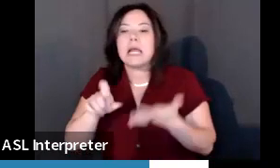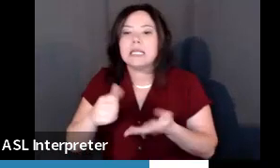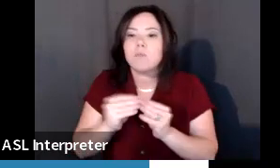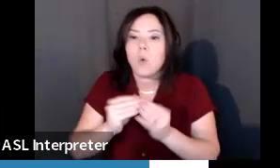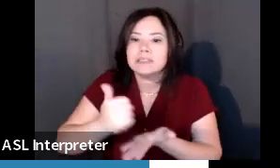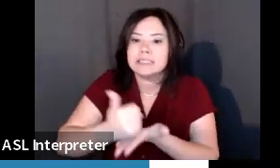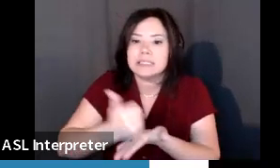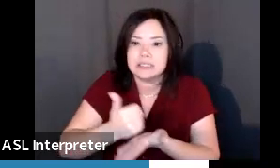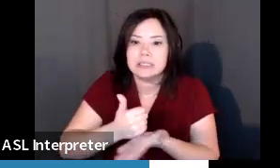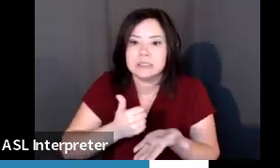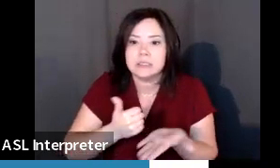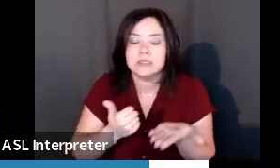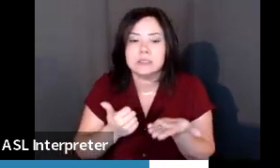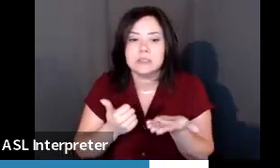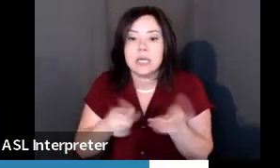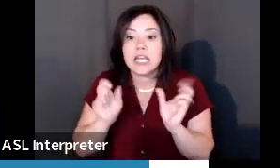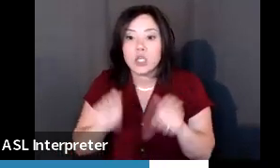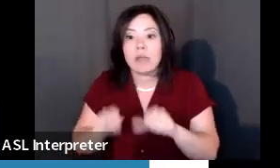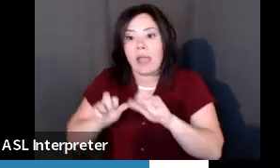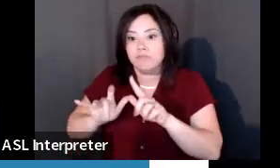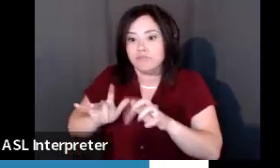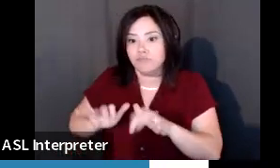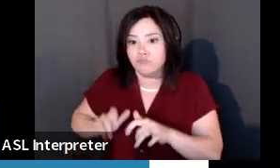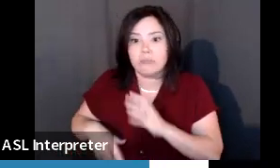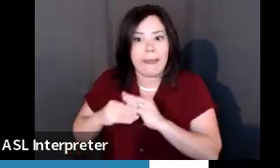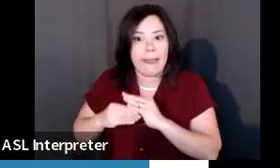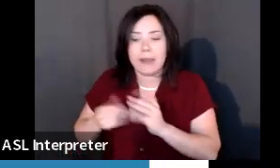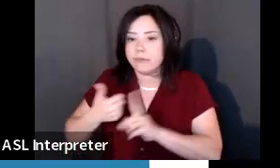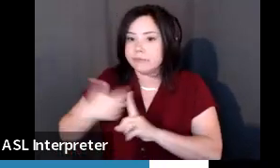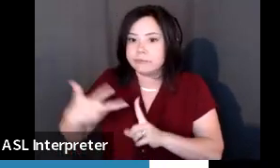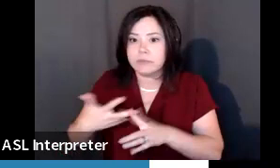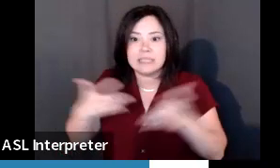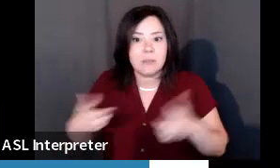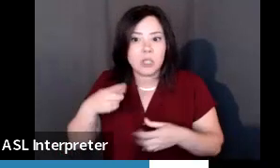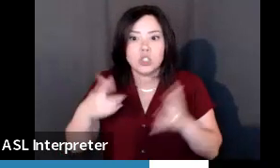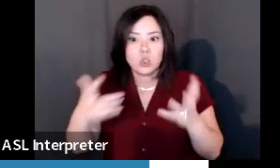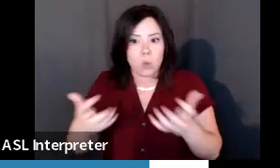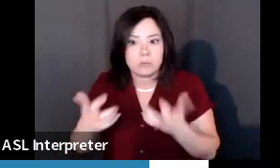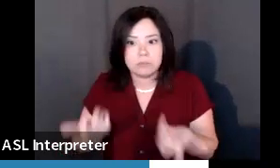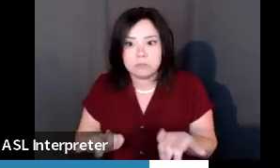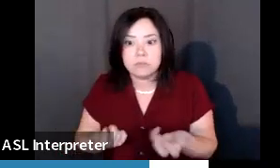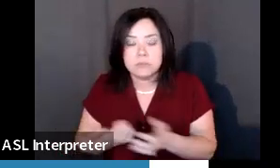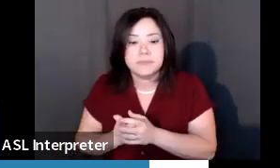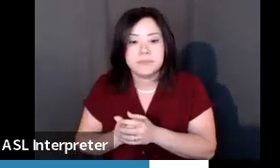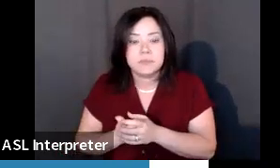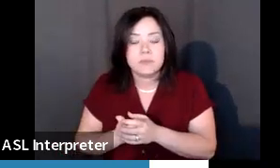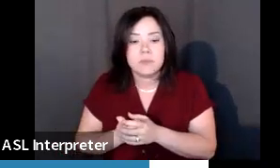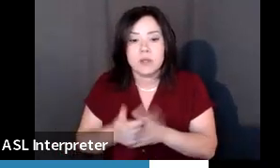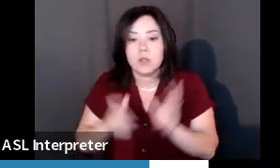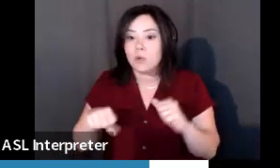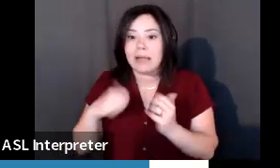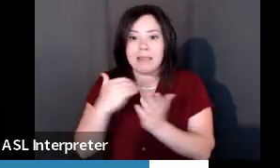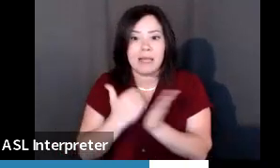And it allows you to put into your profile as much information as you put into it. So you can